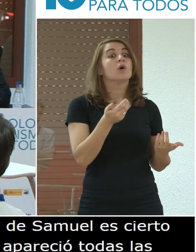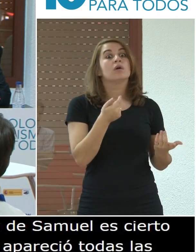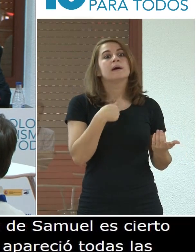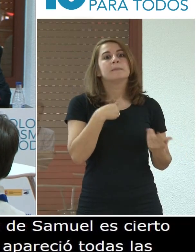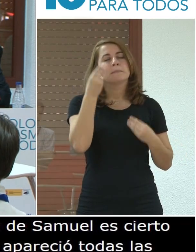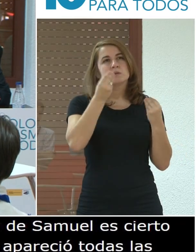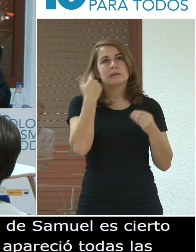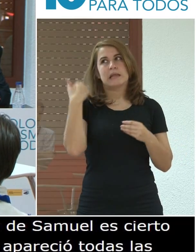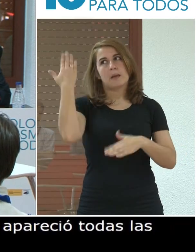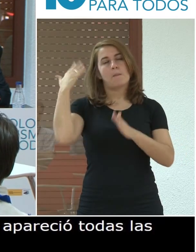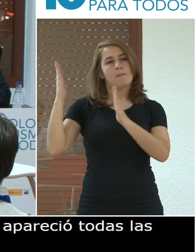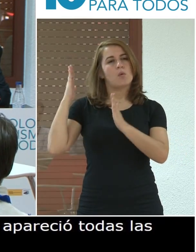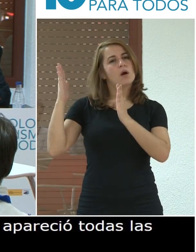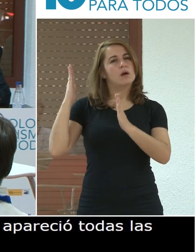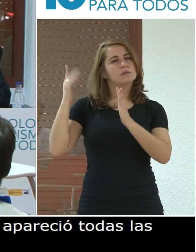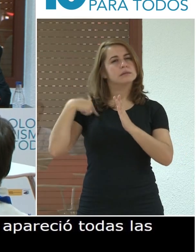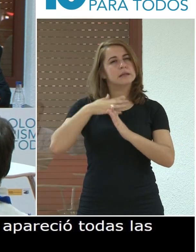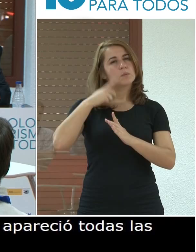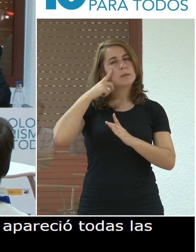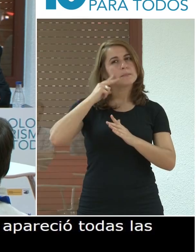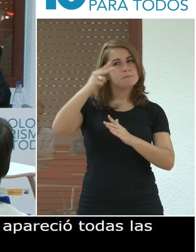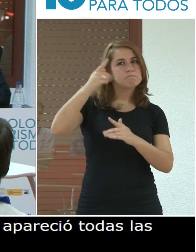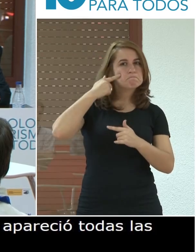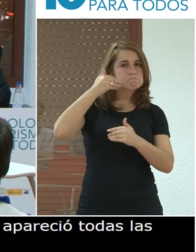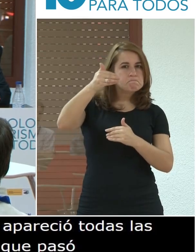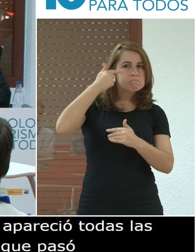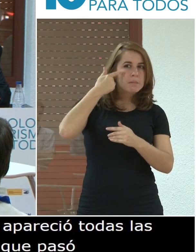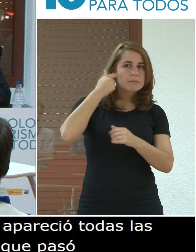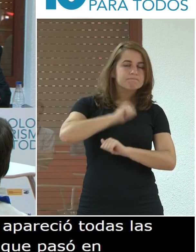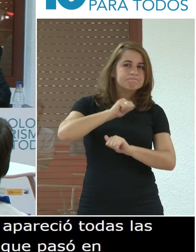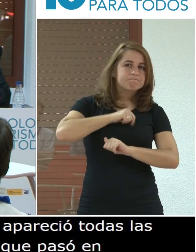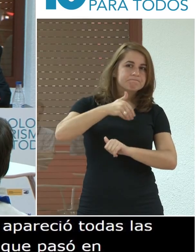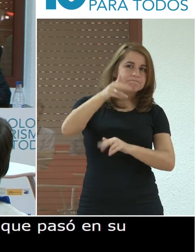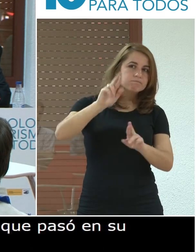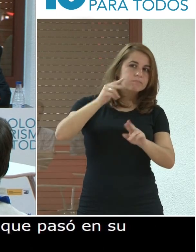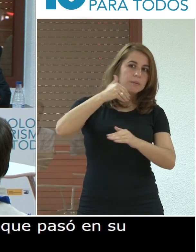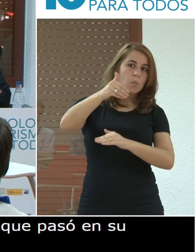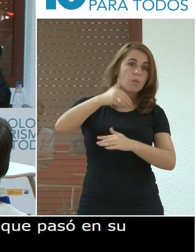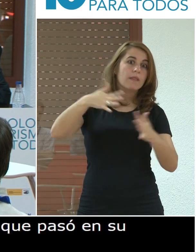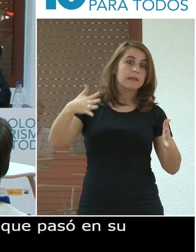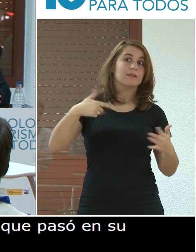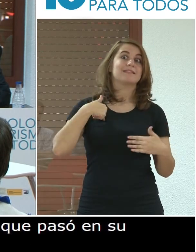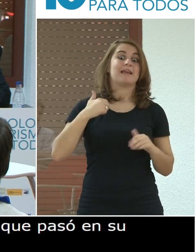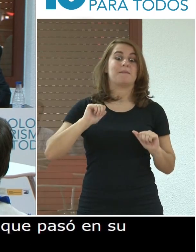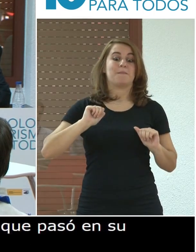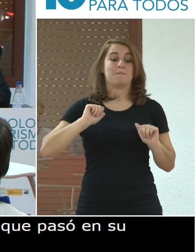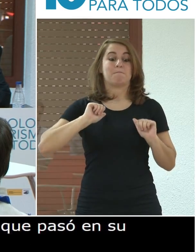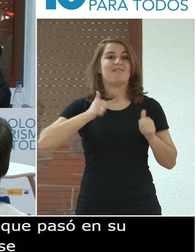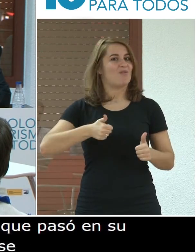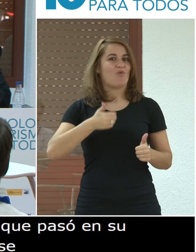these signals. I think what happened was we created a lot of expectation,